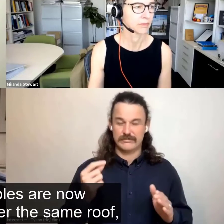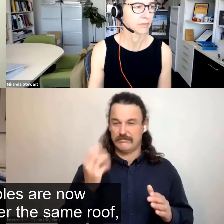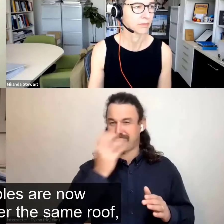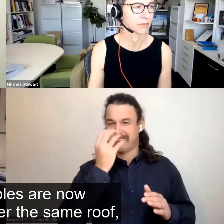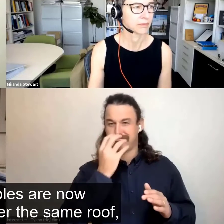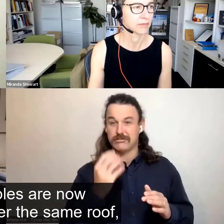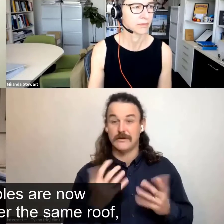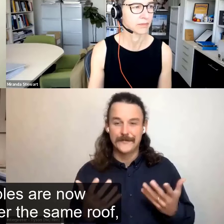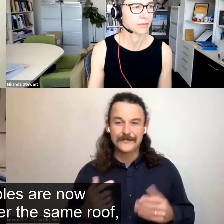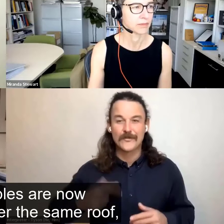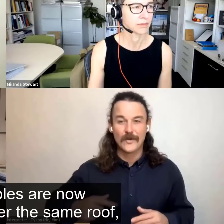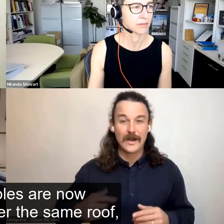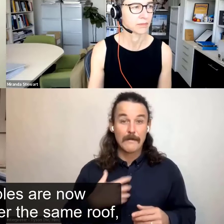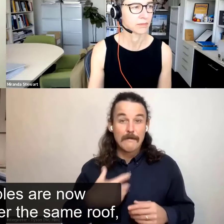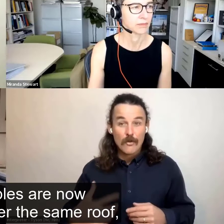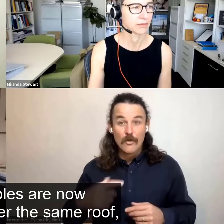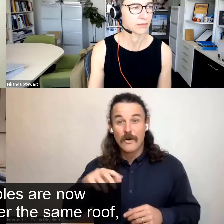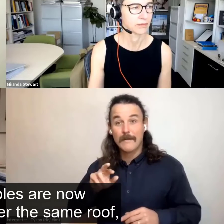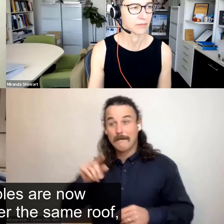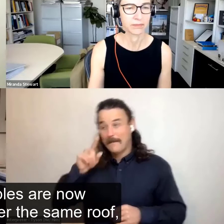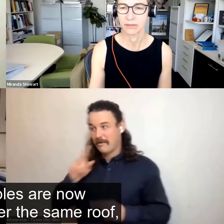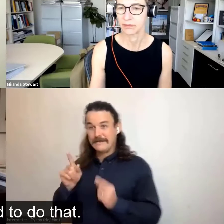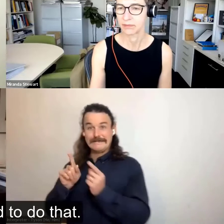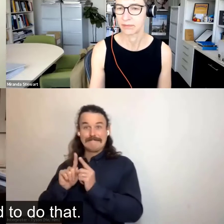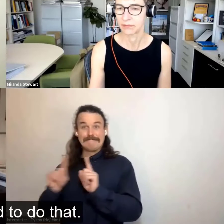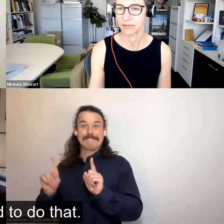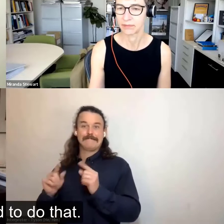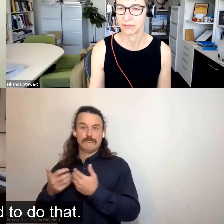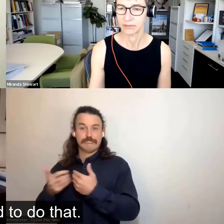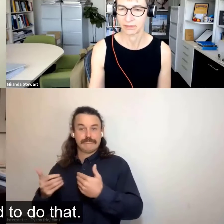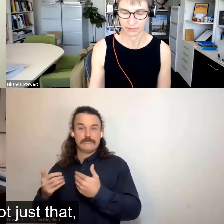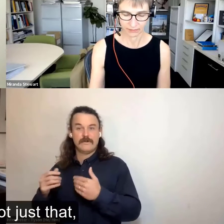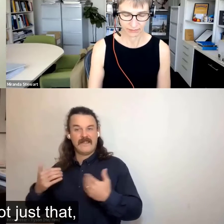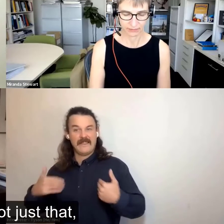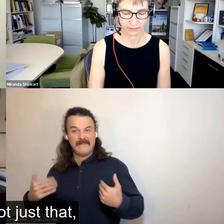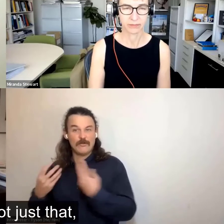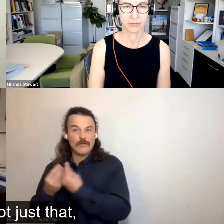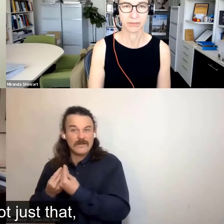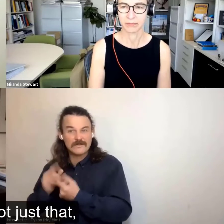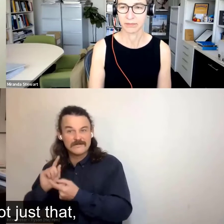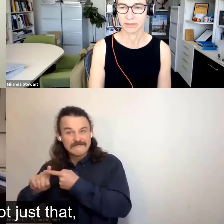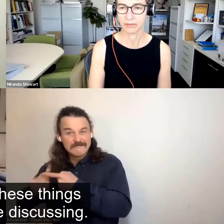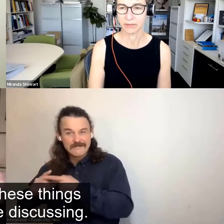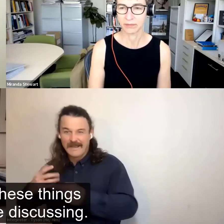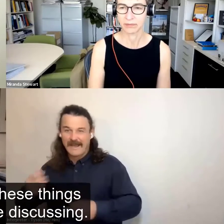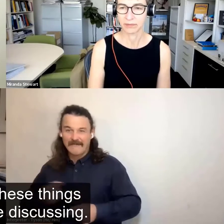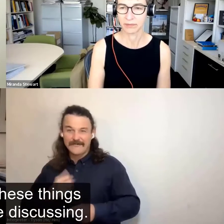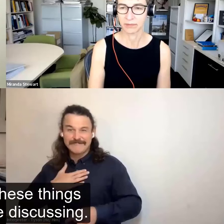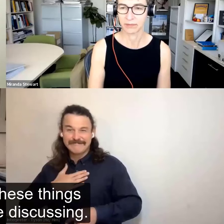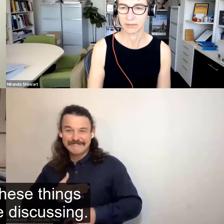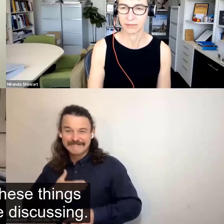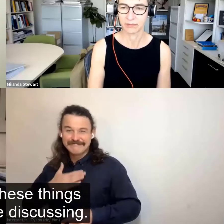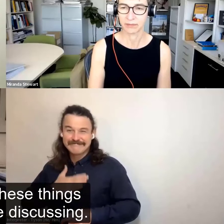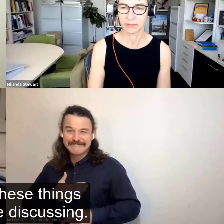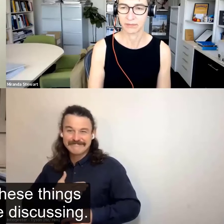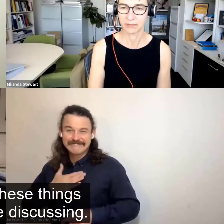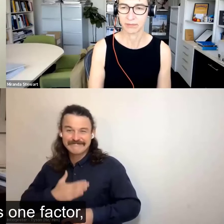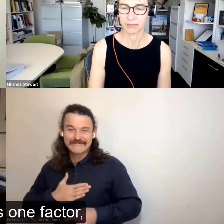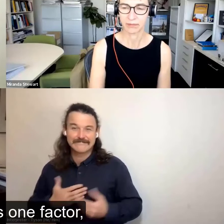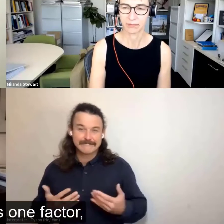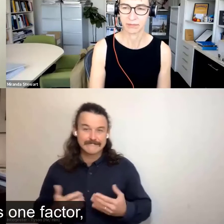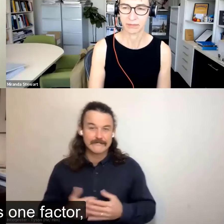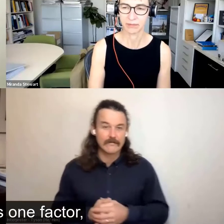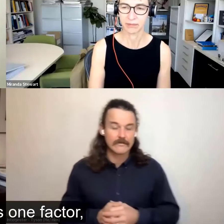more couples are now separated under the same roof, forced to do that. But it's not just that. It's all of these things that we're